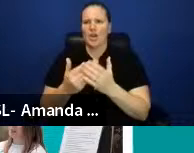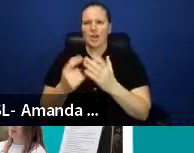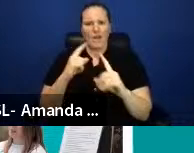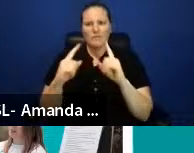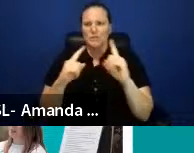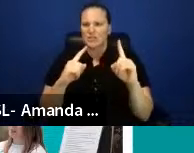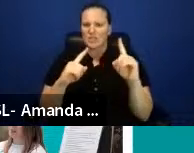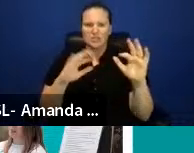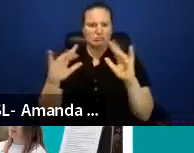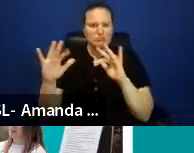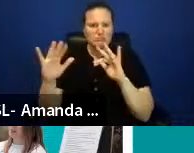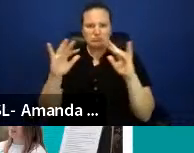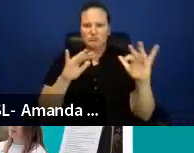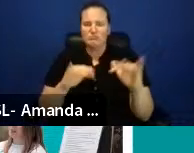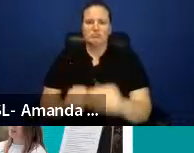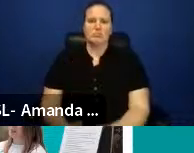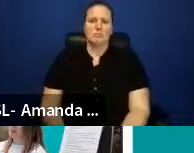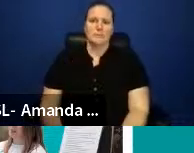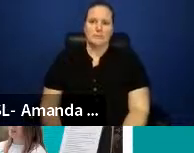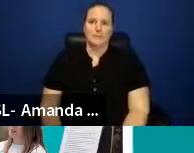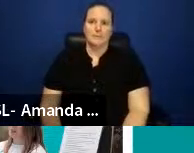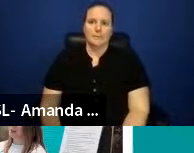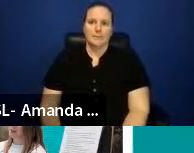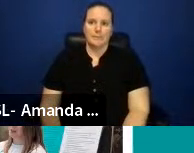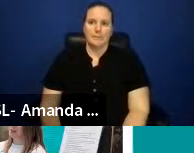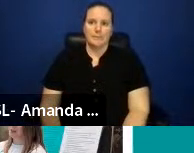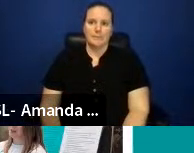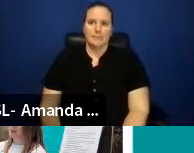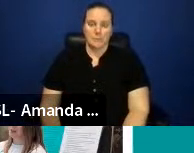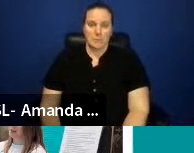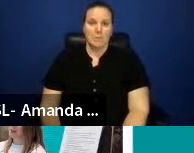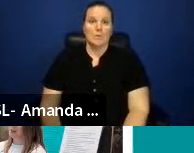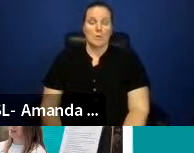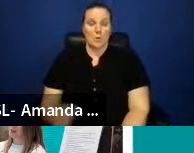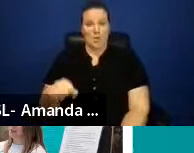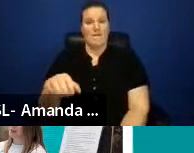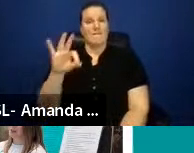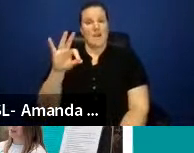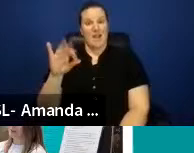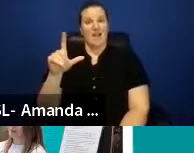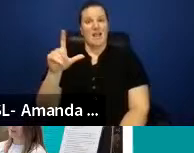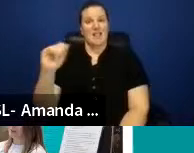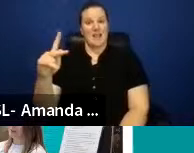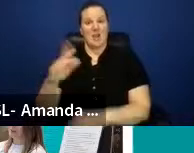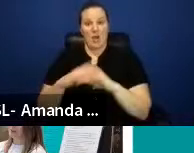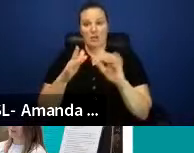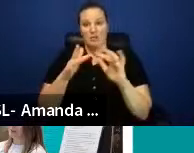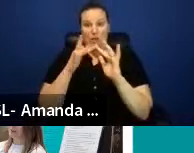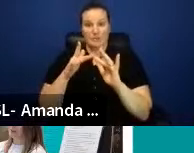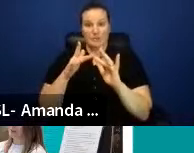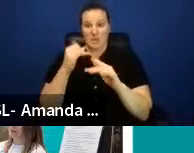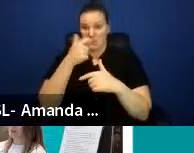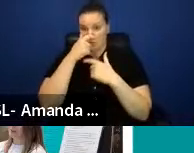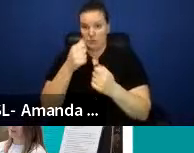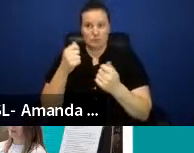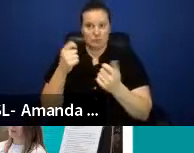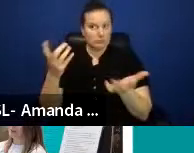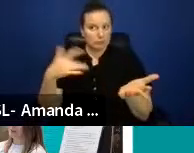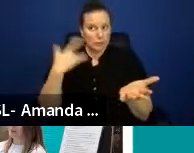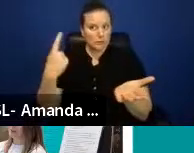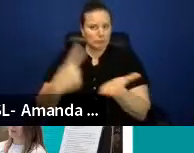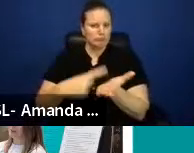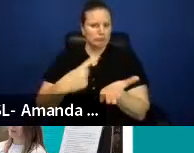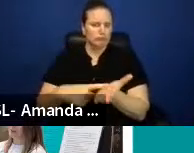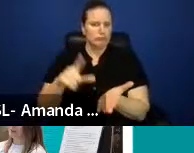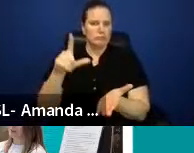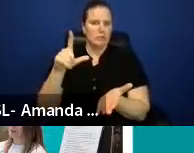and you can probably find a link to that on our website if you are interested in hearing what the tolling discussion